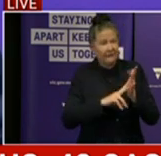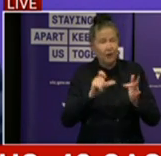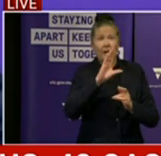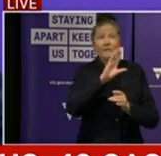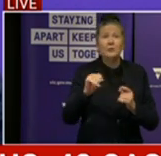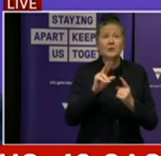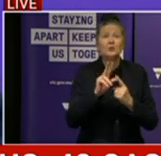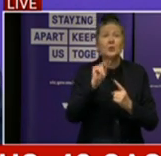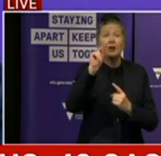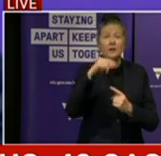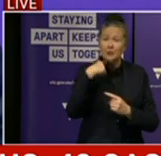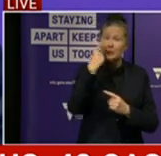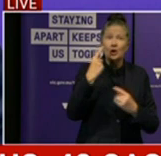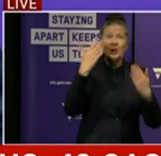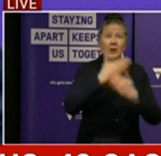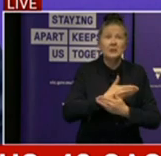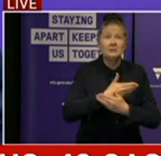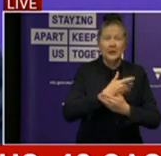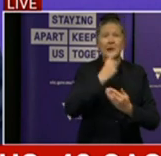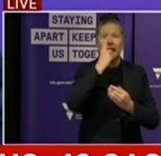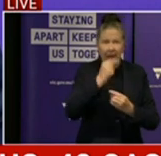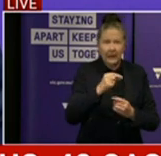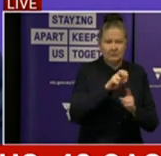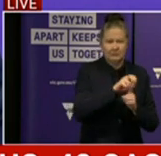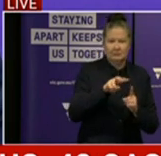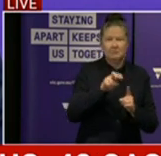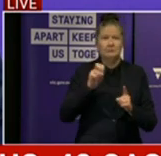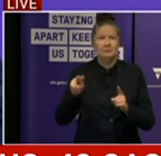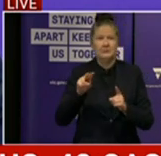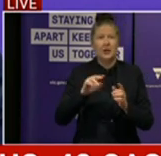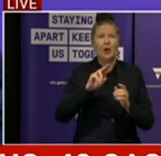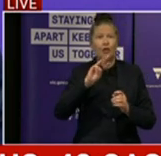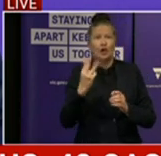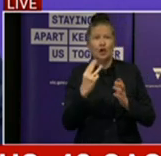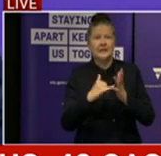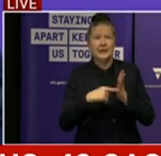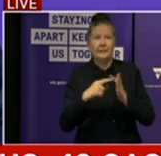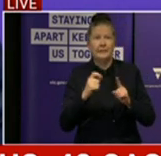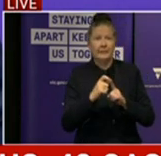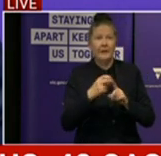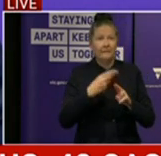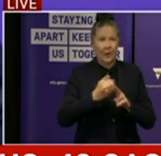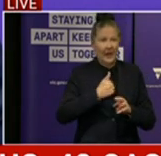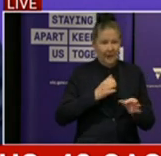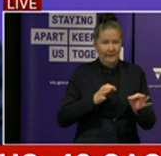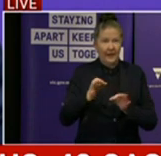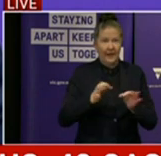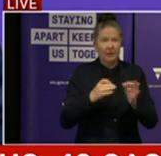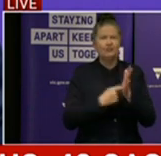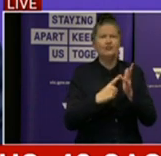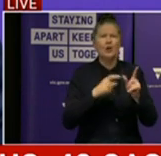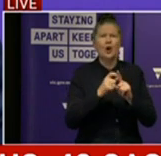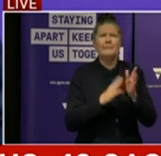11:59 p.m. tomorrow night will be able to take the 3rd step in our safe and steady roadmap to COVID normal. That is